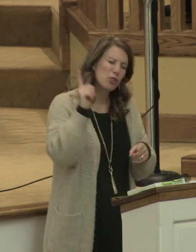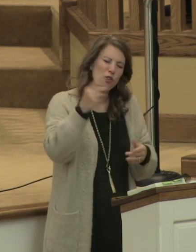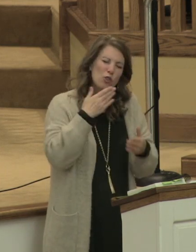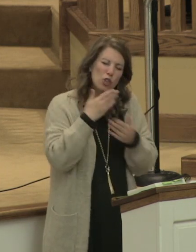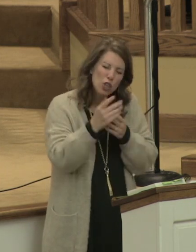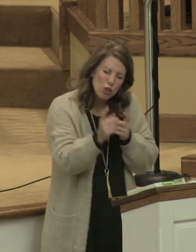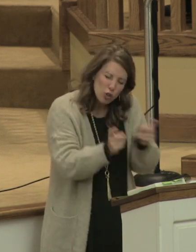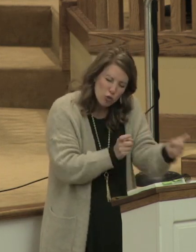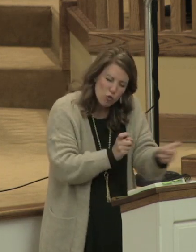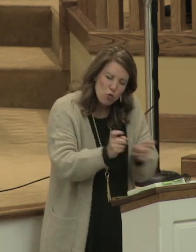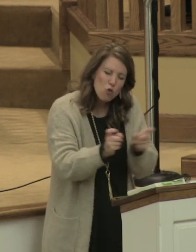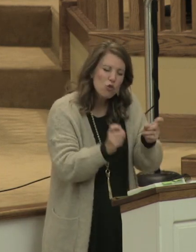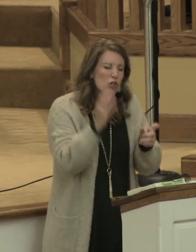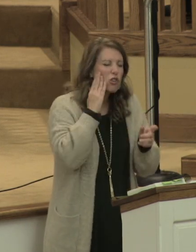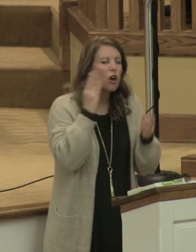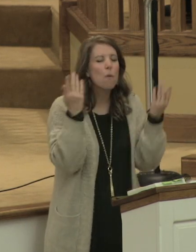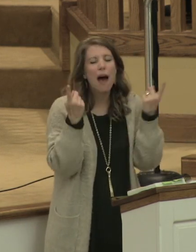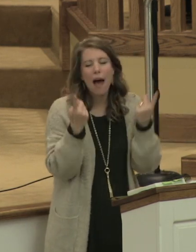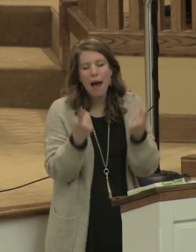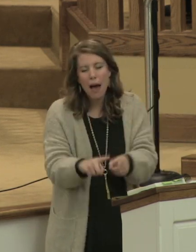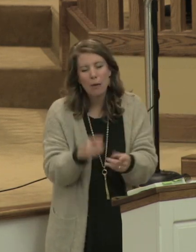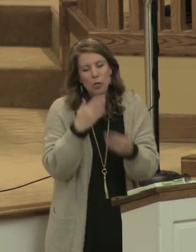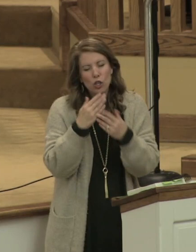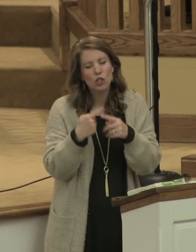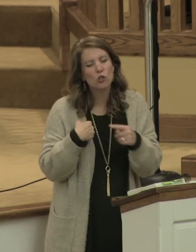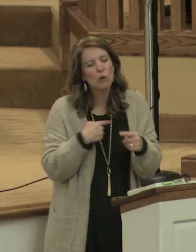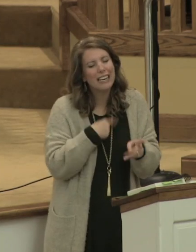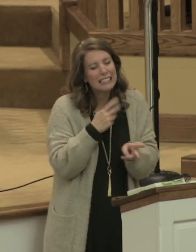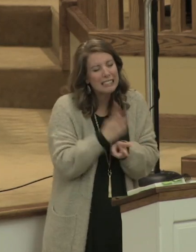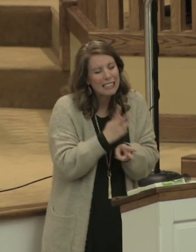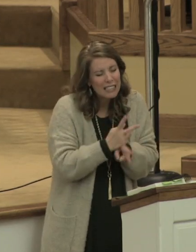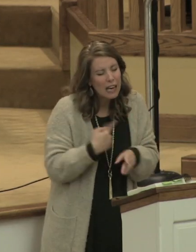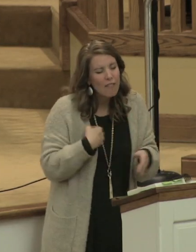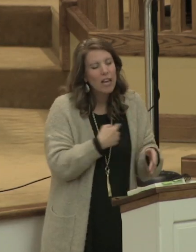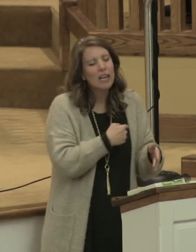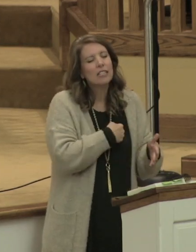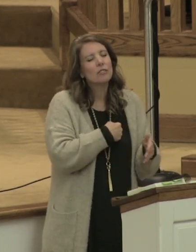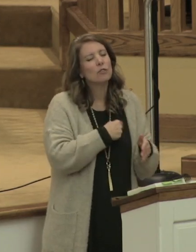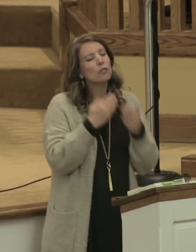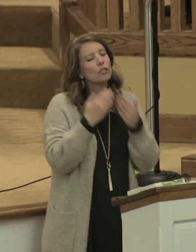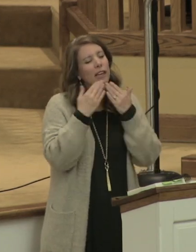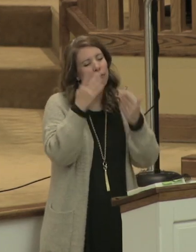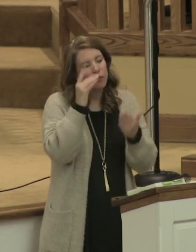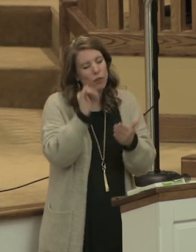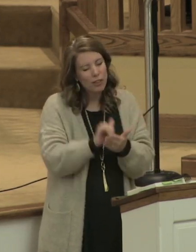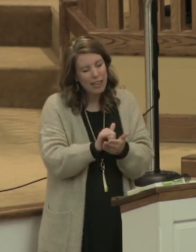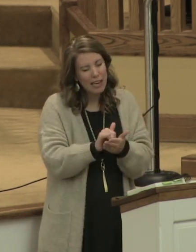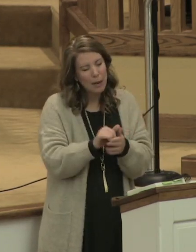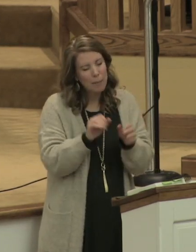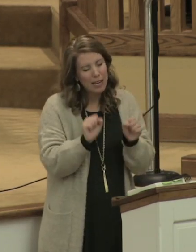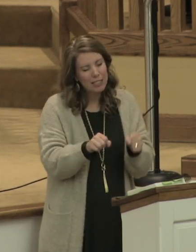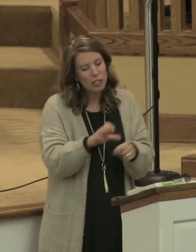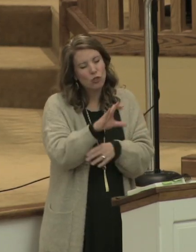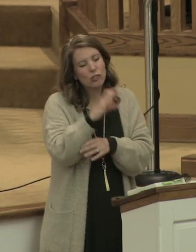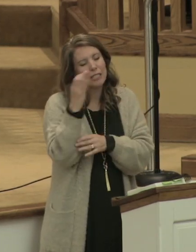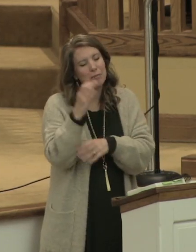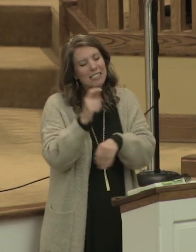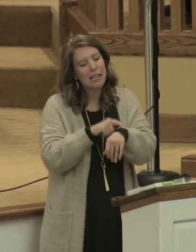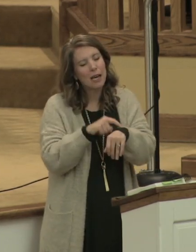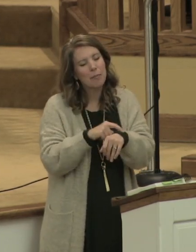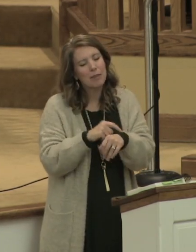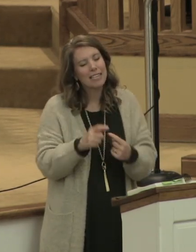you've controlled, you know what's going on, you've been good to us, you've taken care of us, and we're grateful for that. May this Christmas season be extra special